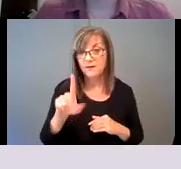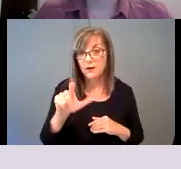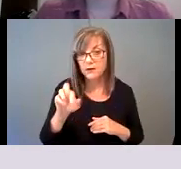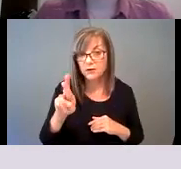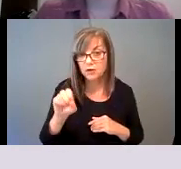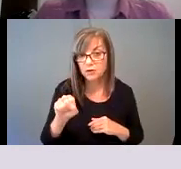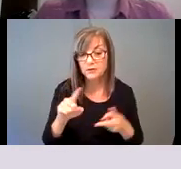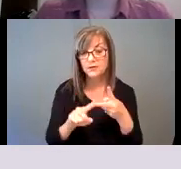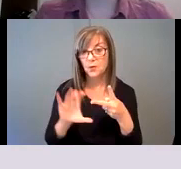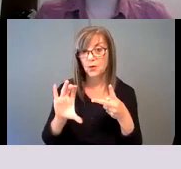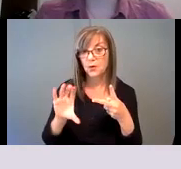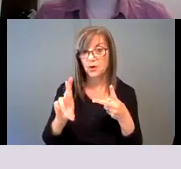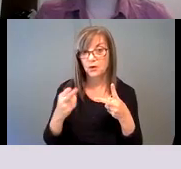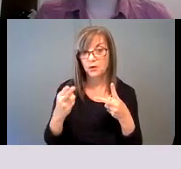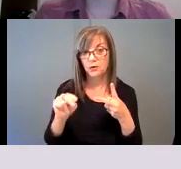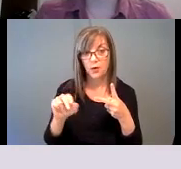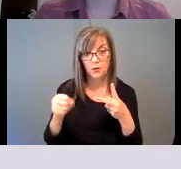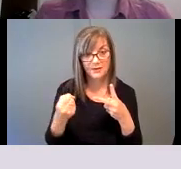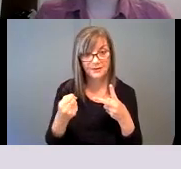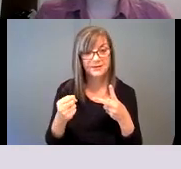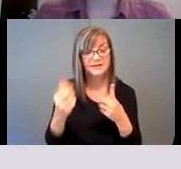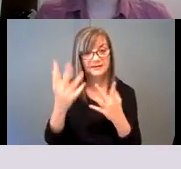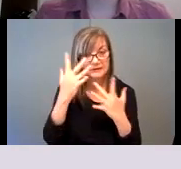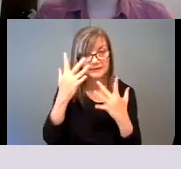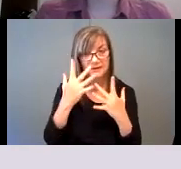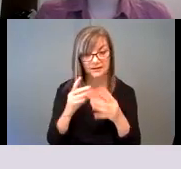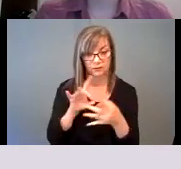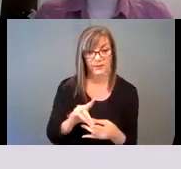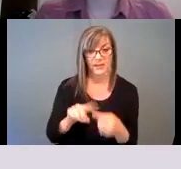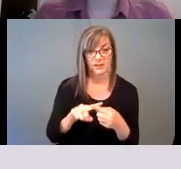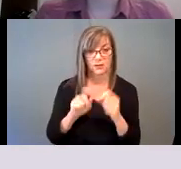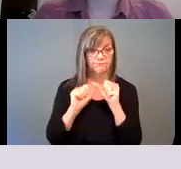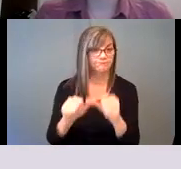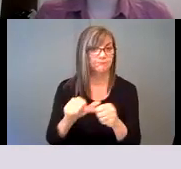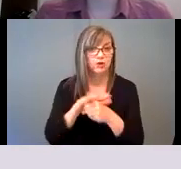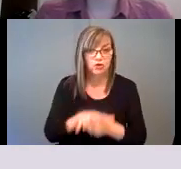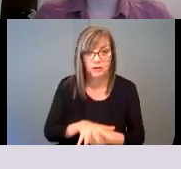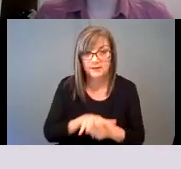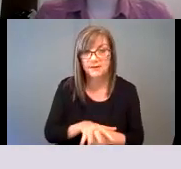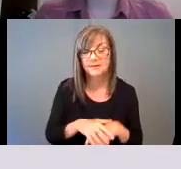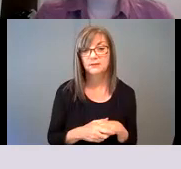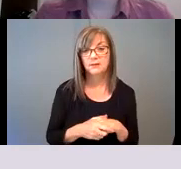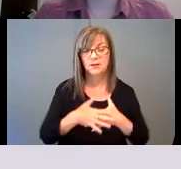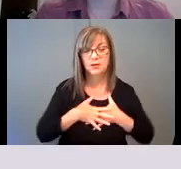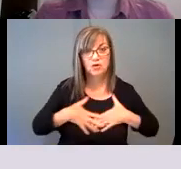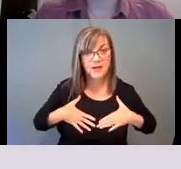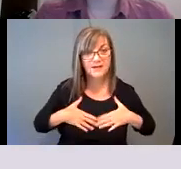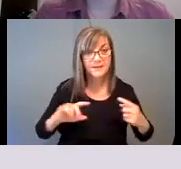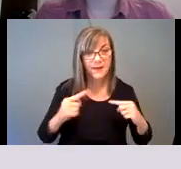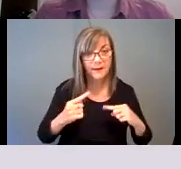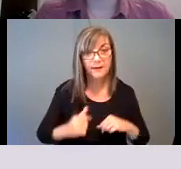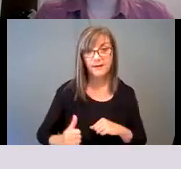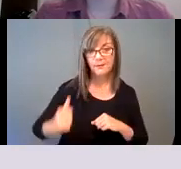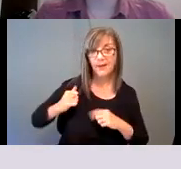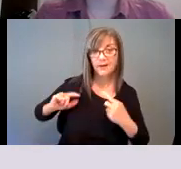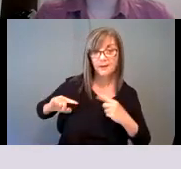Crohn's disease, and a lot of that really goes back to that chronic stress. Or chest, back, and pelvic pain. There's also a